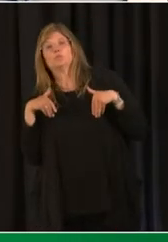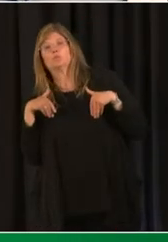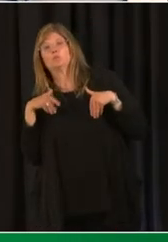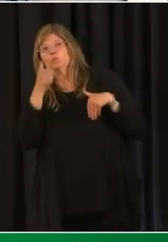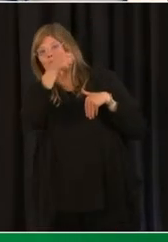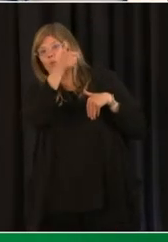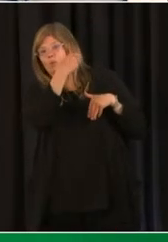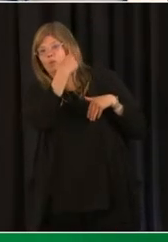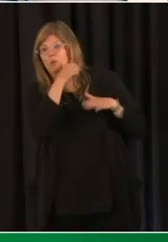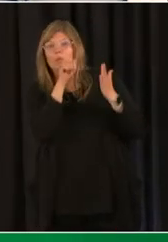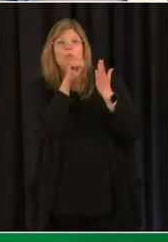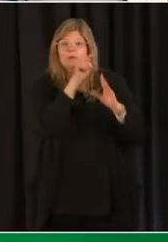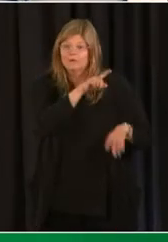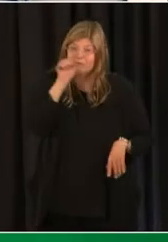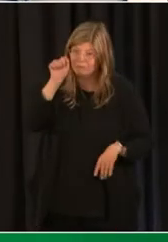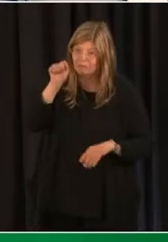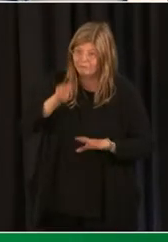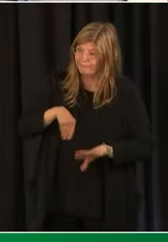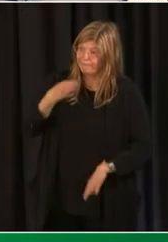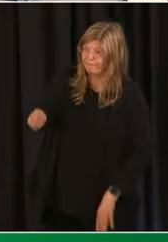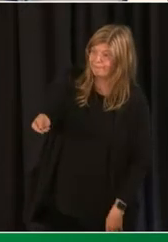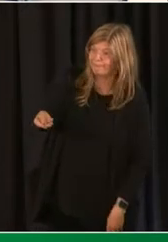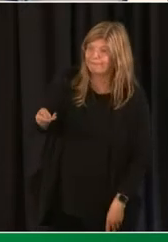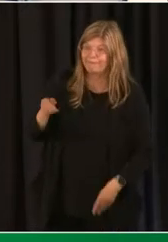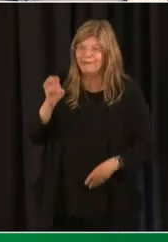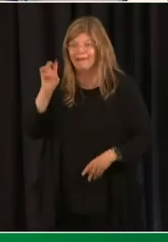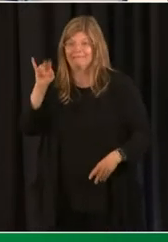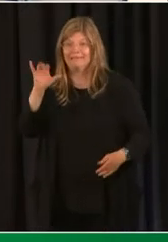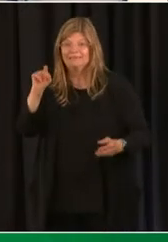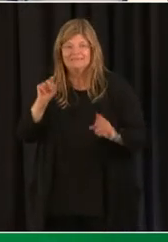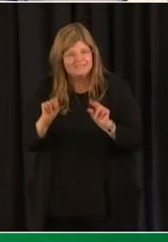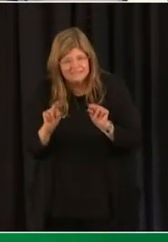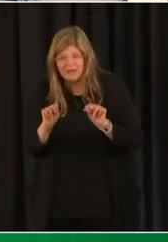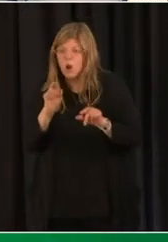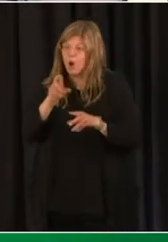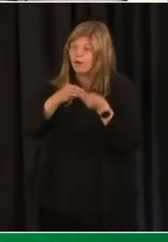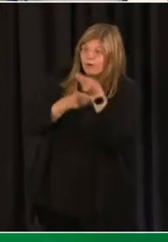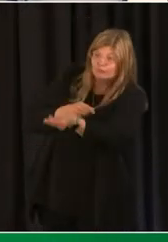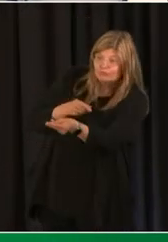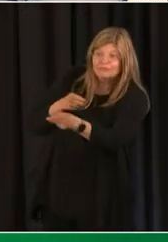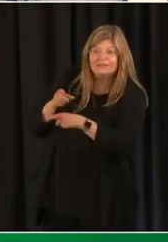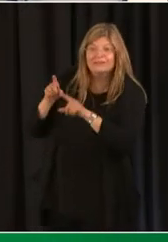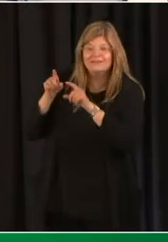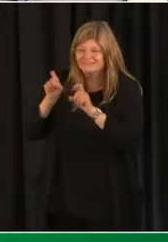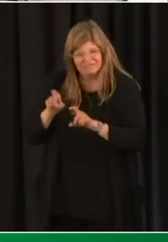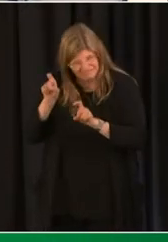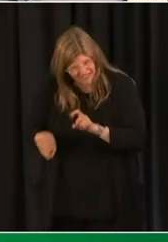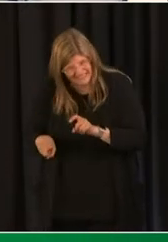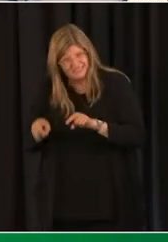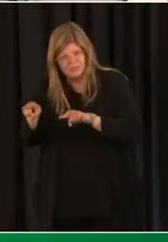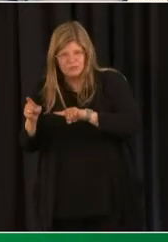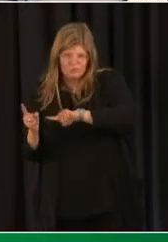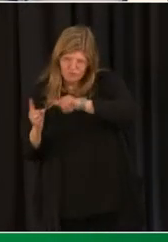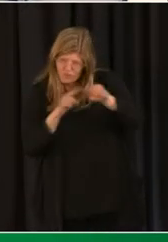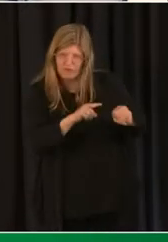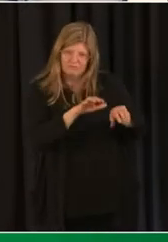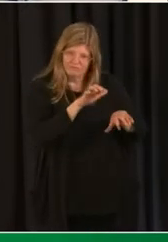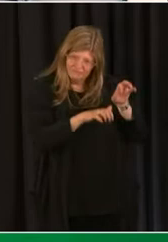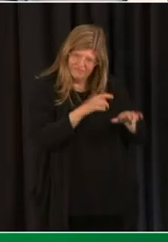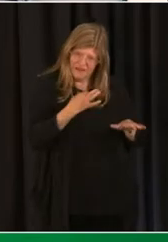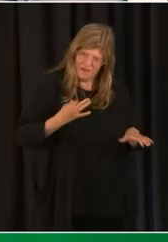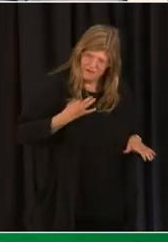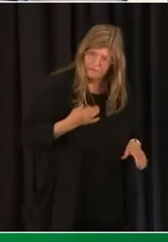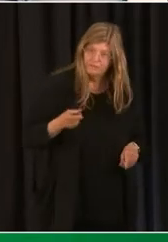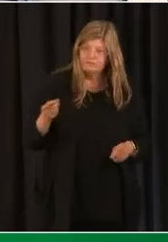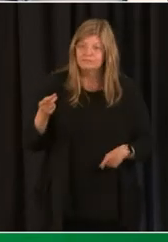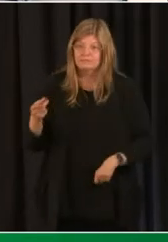And so I know many of you are going to celebrate it, but we're not out of the woods yet, because there are many others who will not